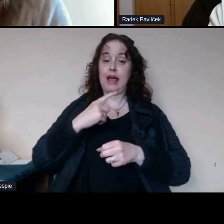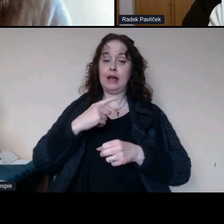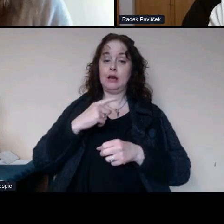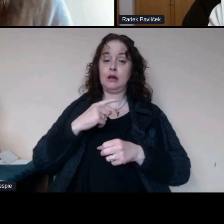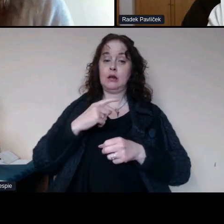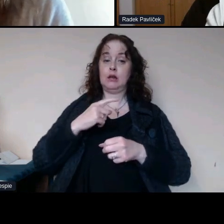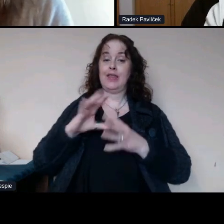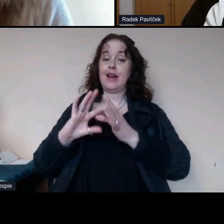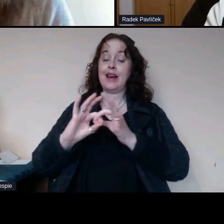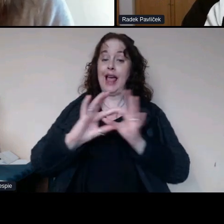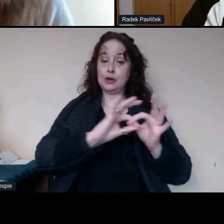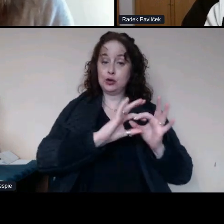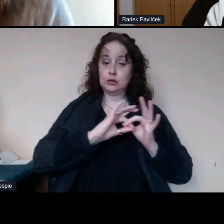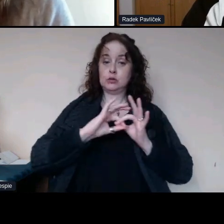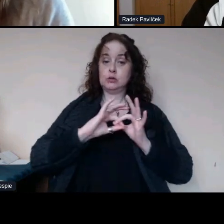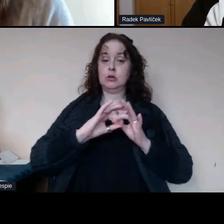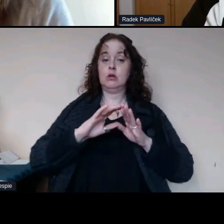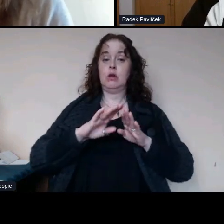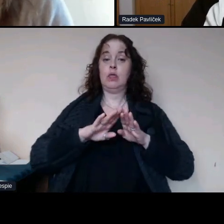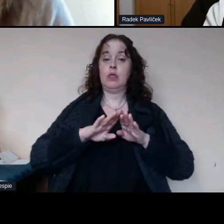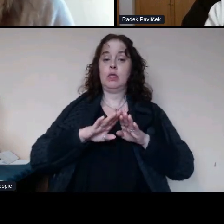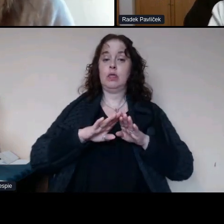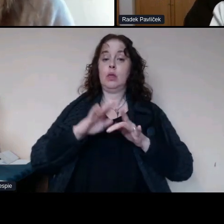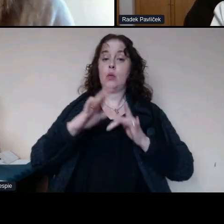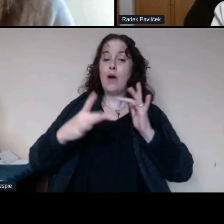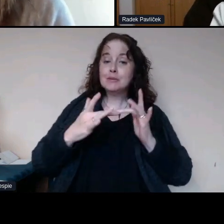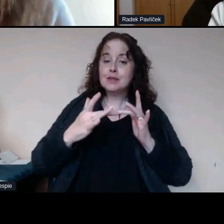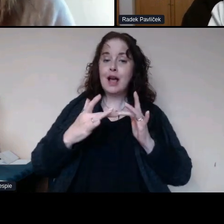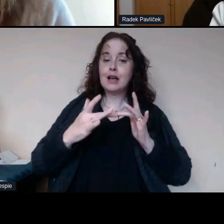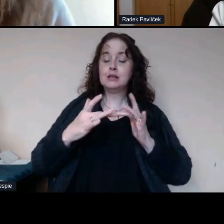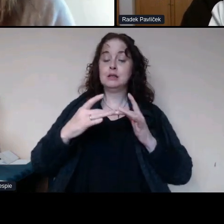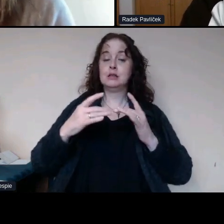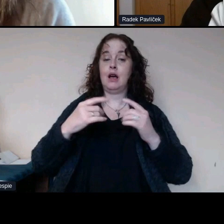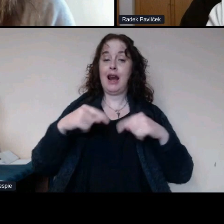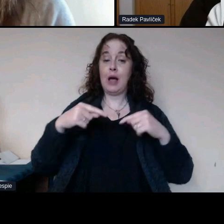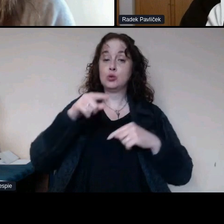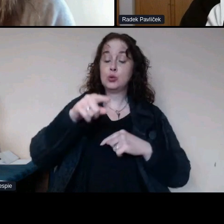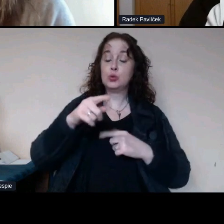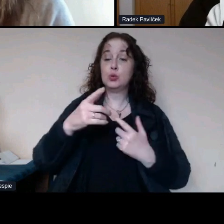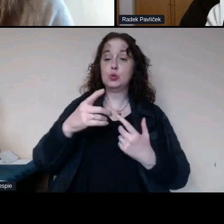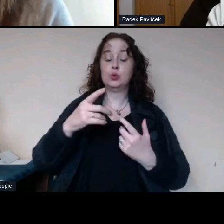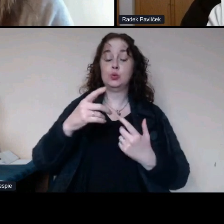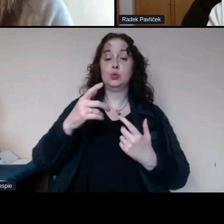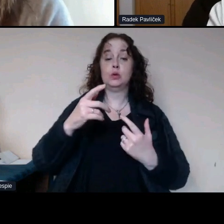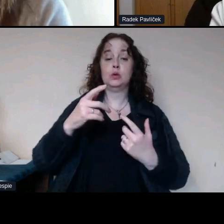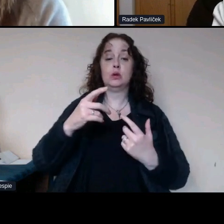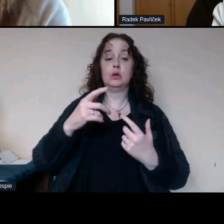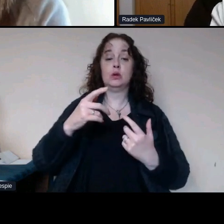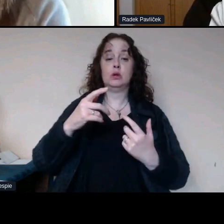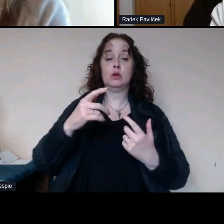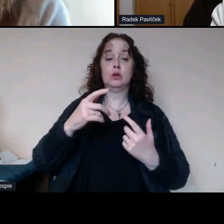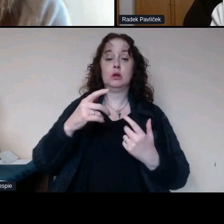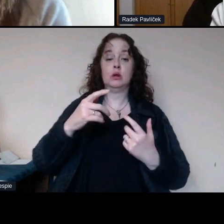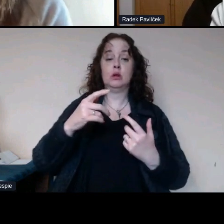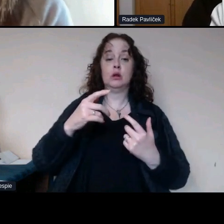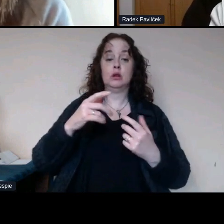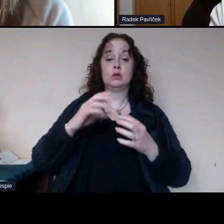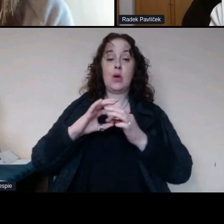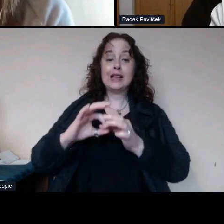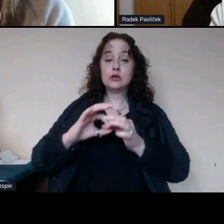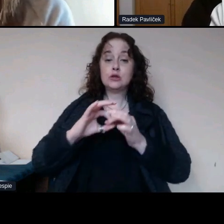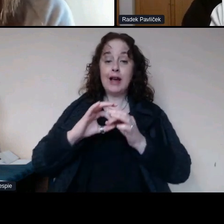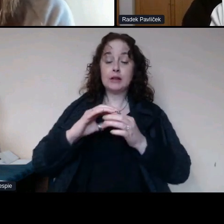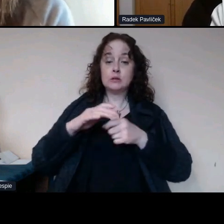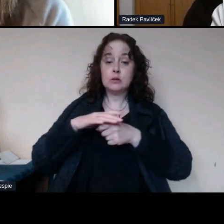connections, the platform that the website actually allows you to the possibility to interact globally with